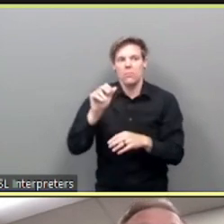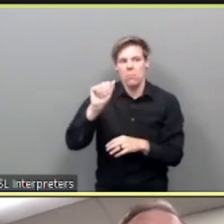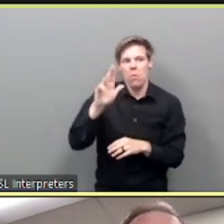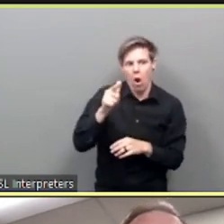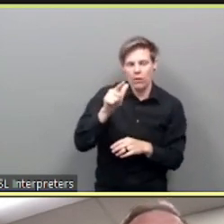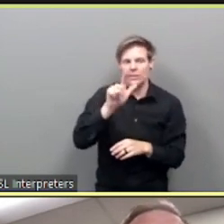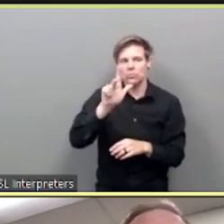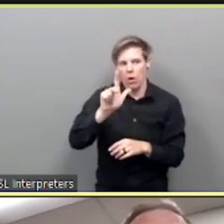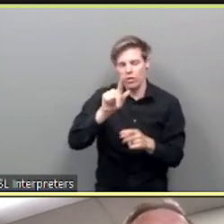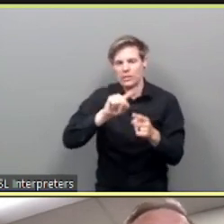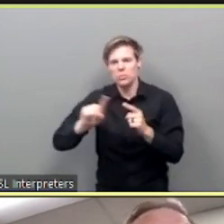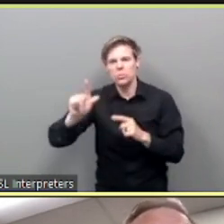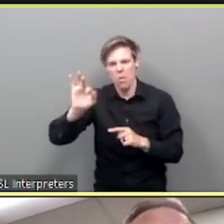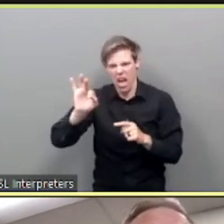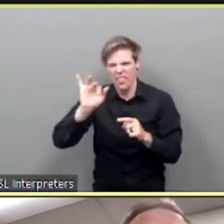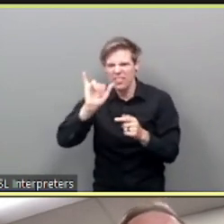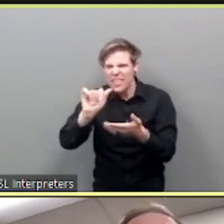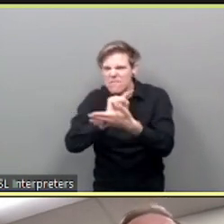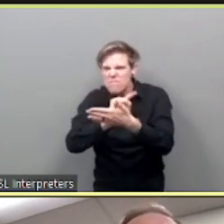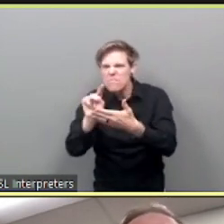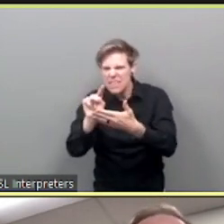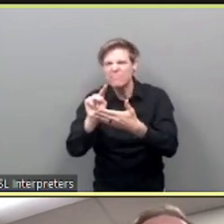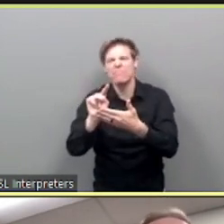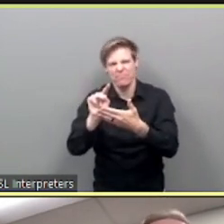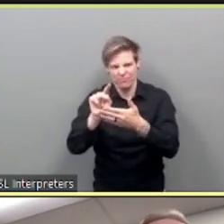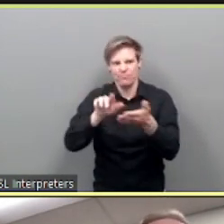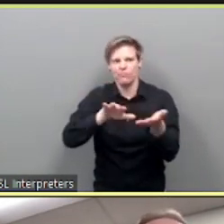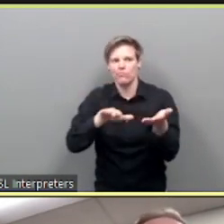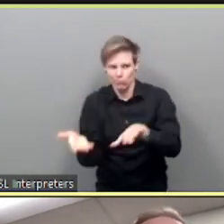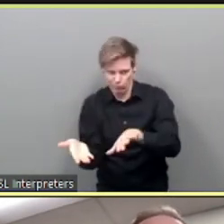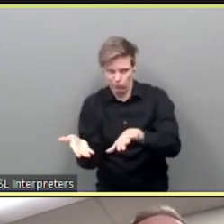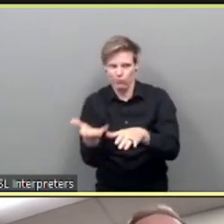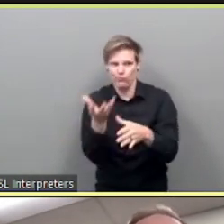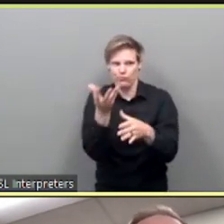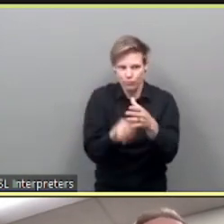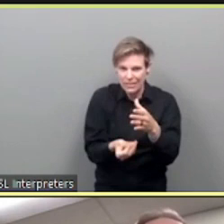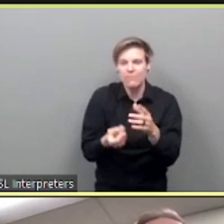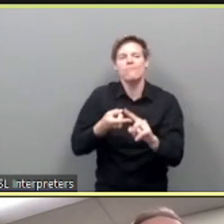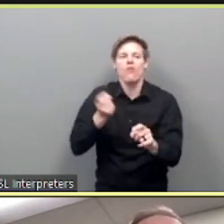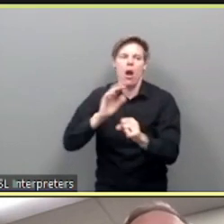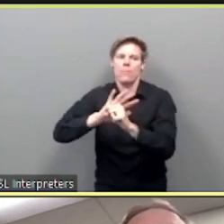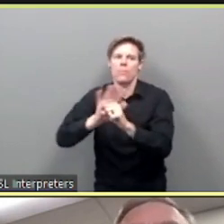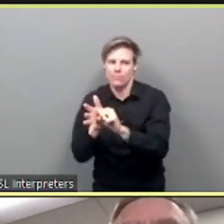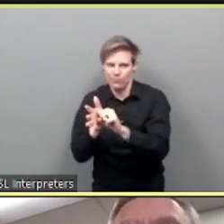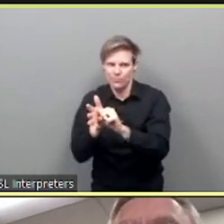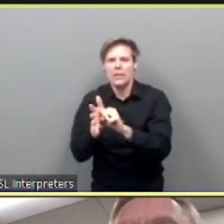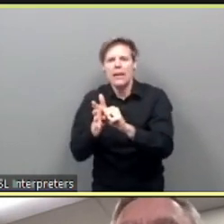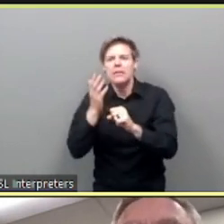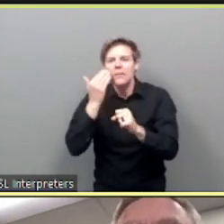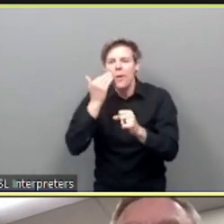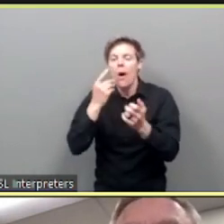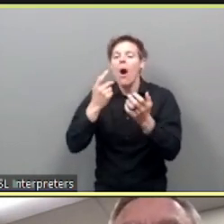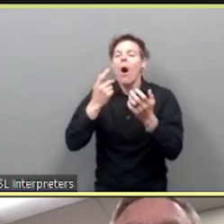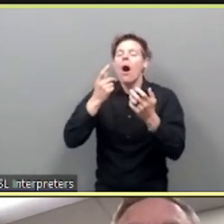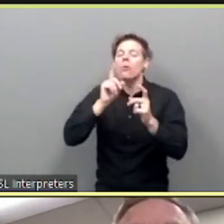happens when people pass from COVID. It takes a while for their death certificate to get signed by their